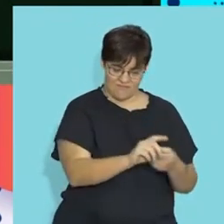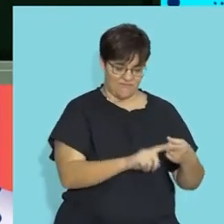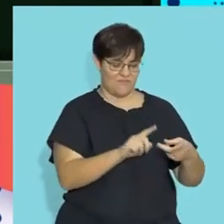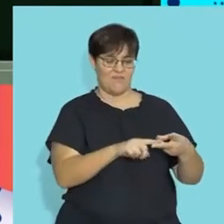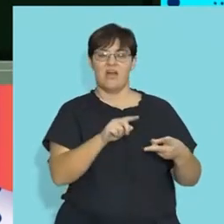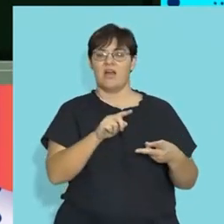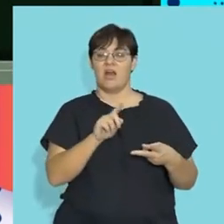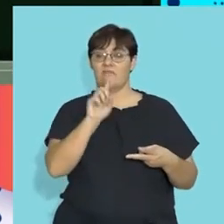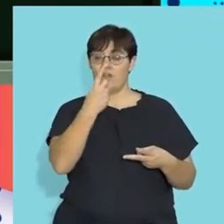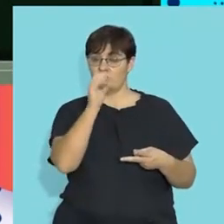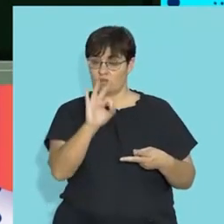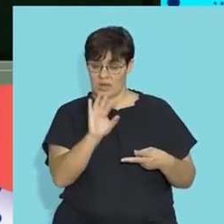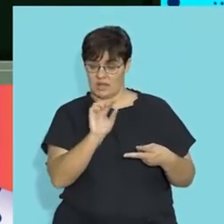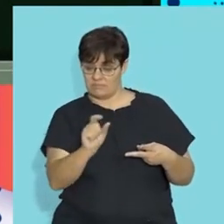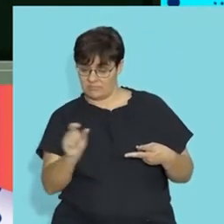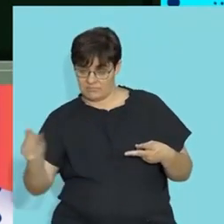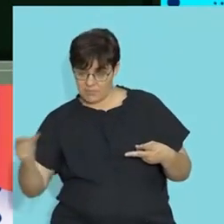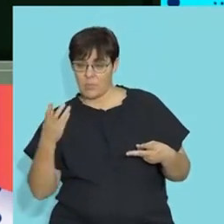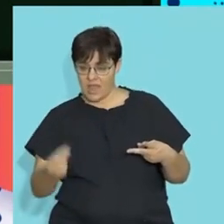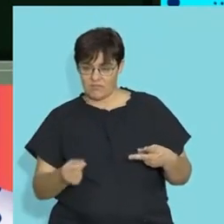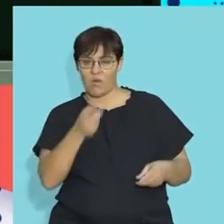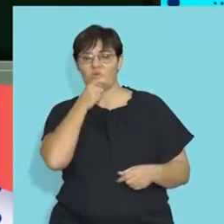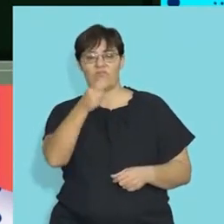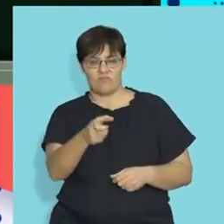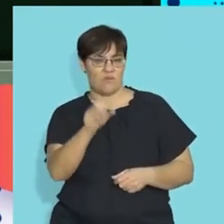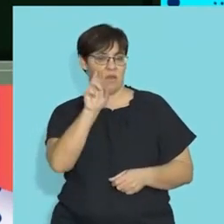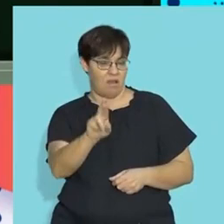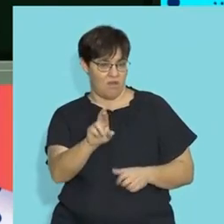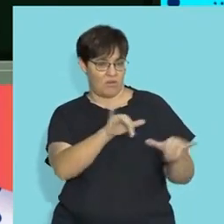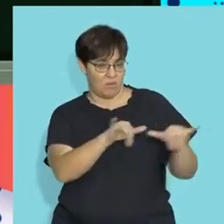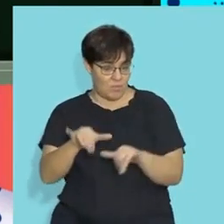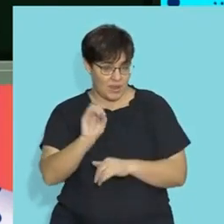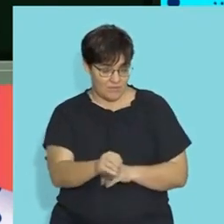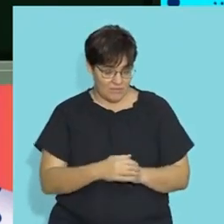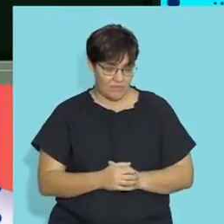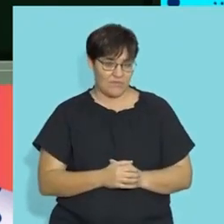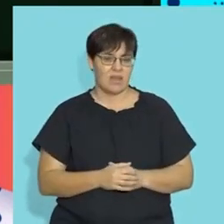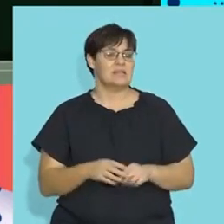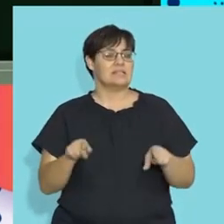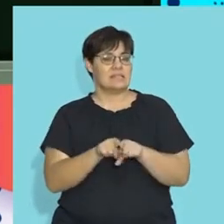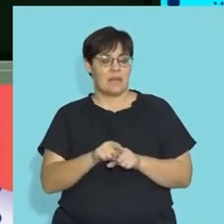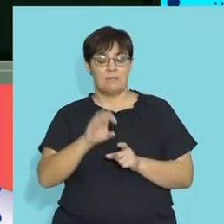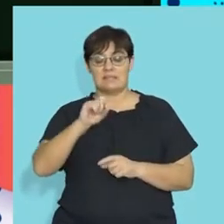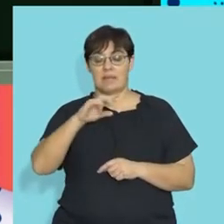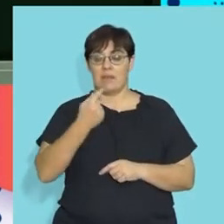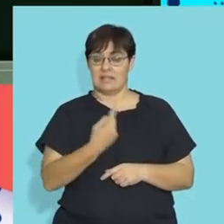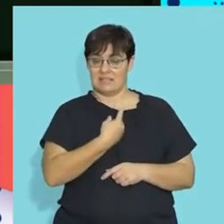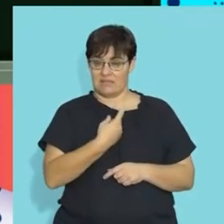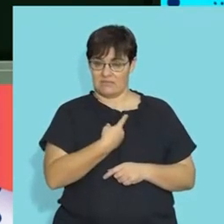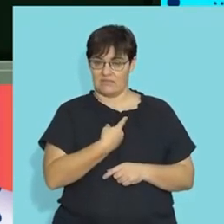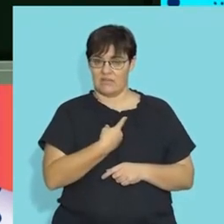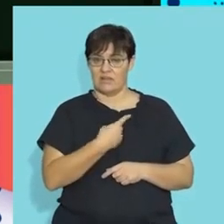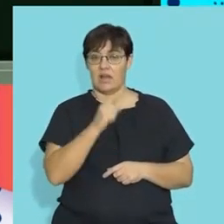have my a, because I have my first 3 terms, I'm going to be able to confirm my common ratio. And because of the